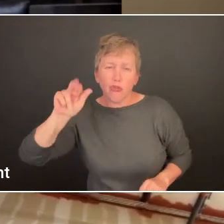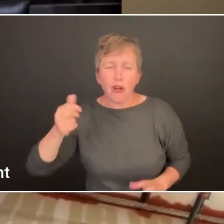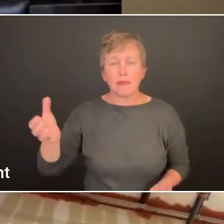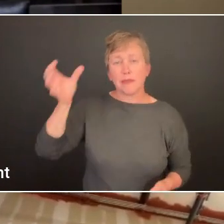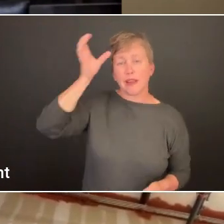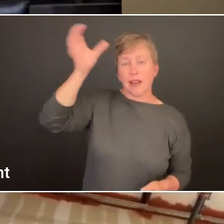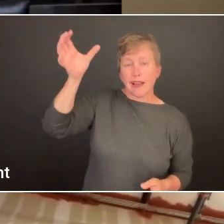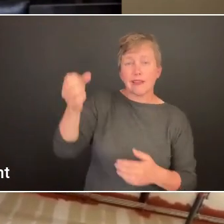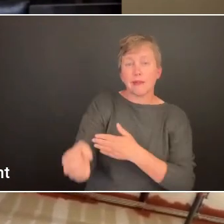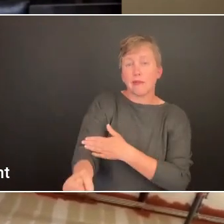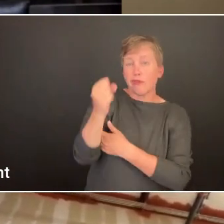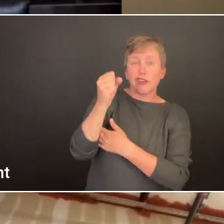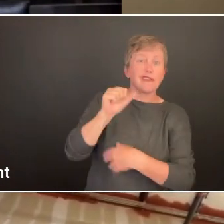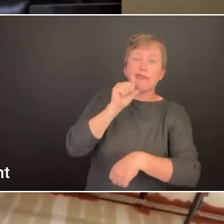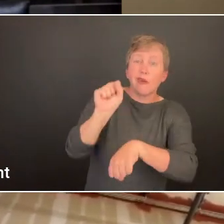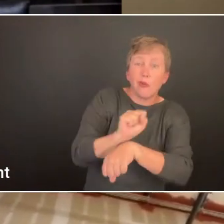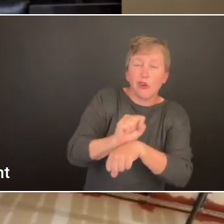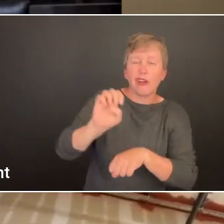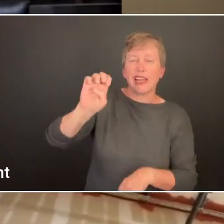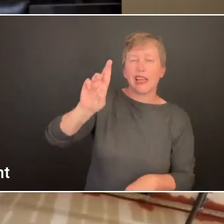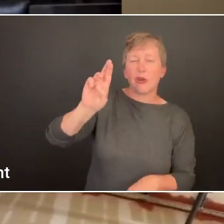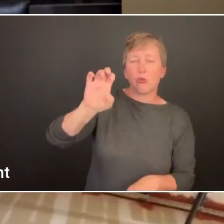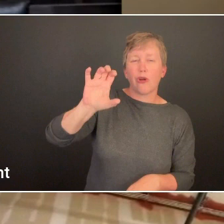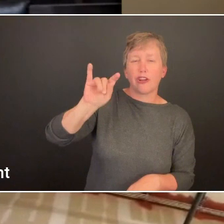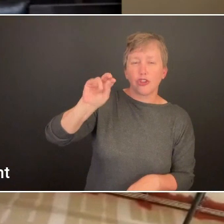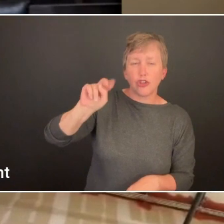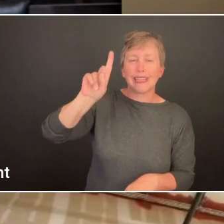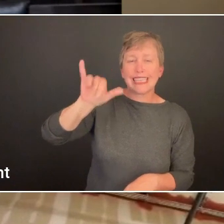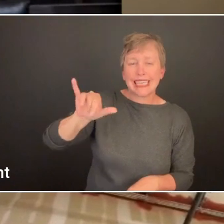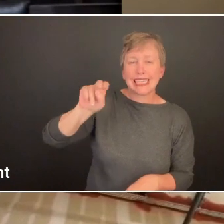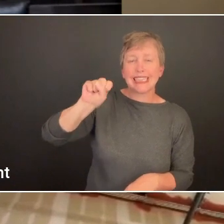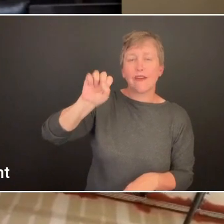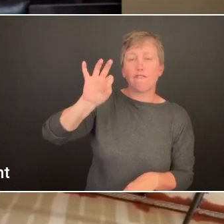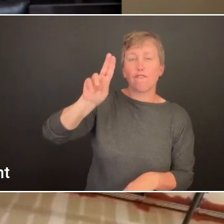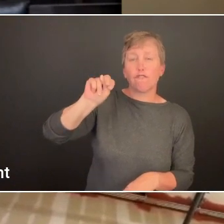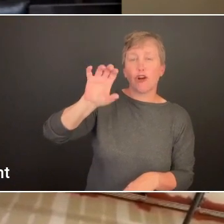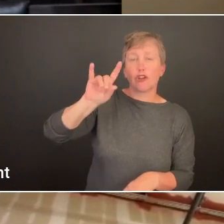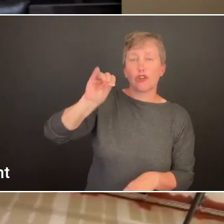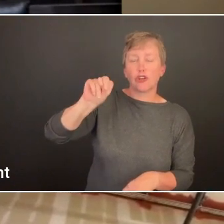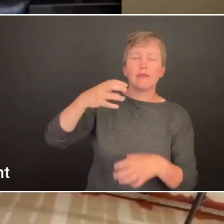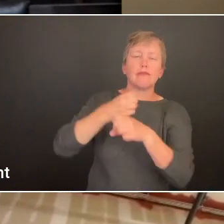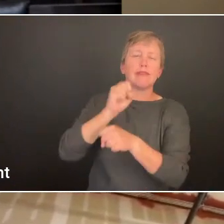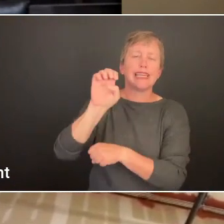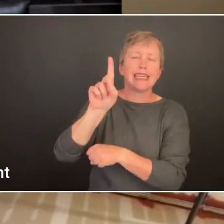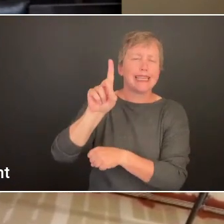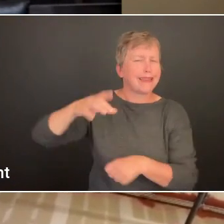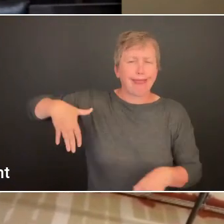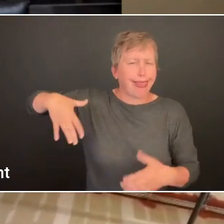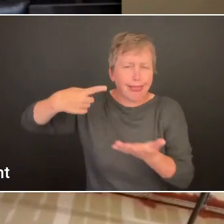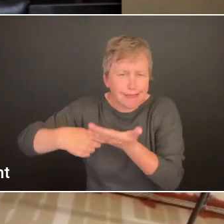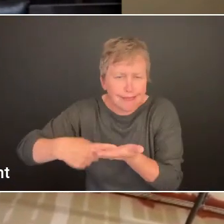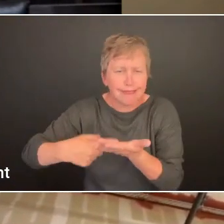back in the 80s, so late 80s, Viagra wasn't a thing yet. So ED wasn't, there was nothing to address ED